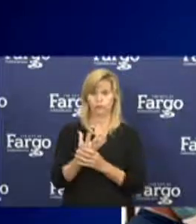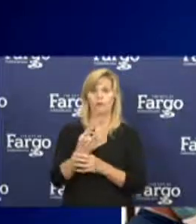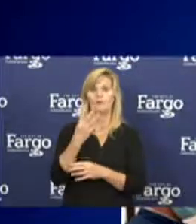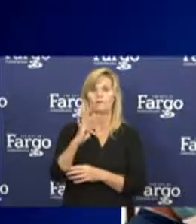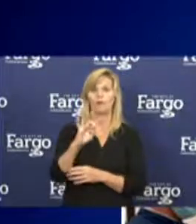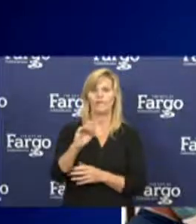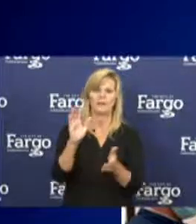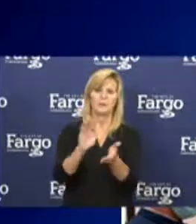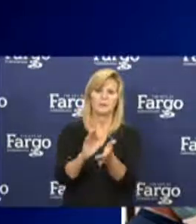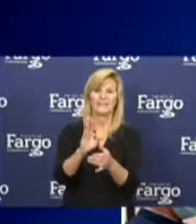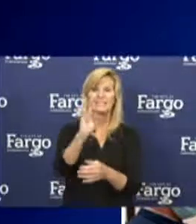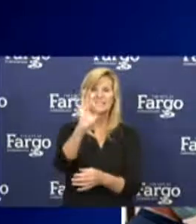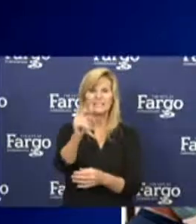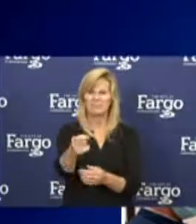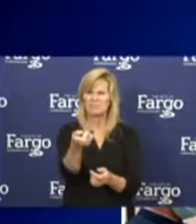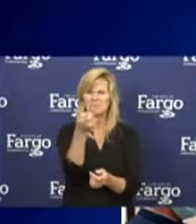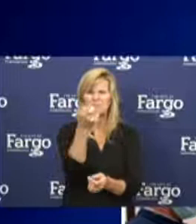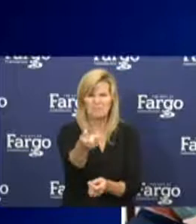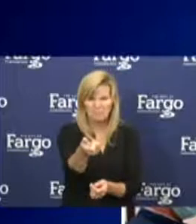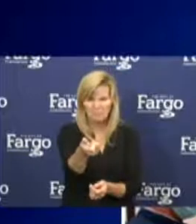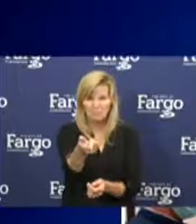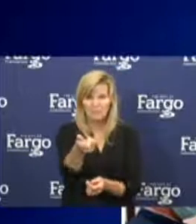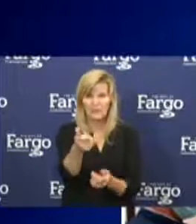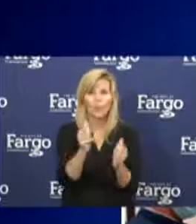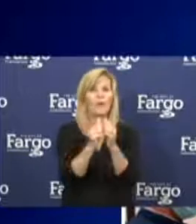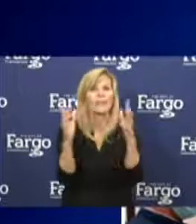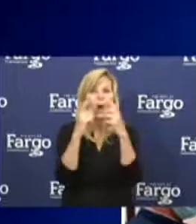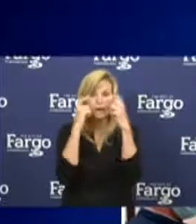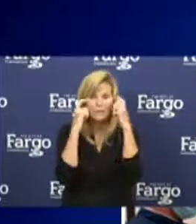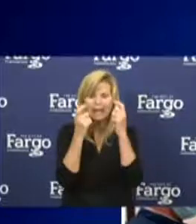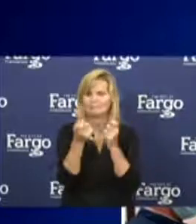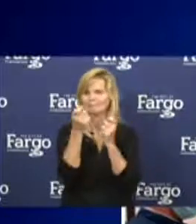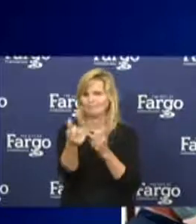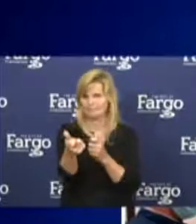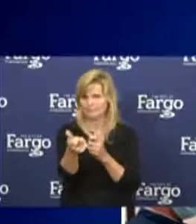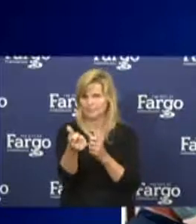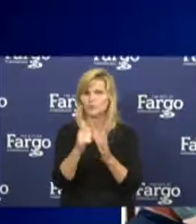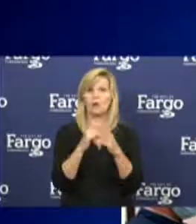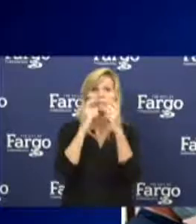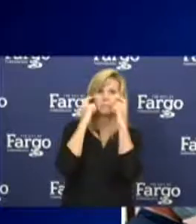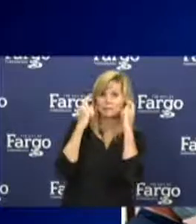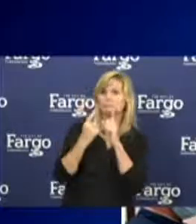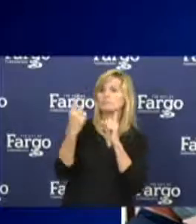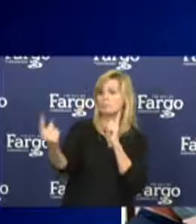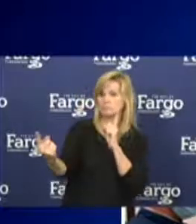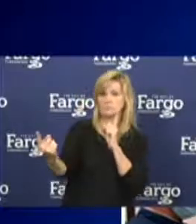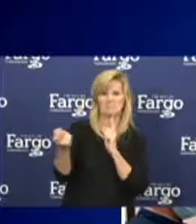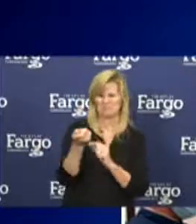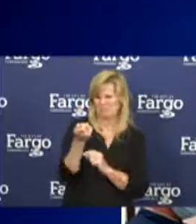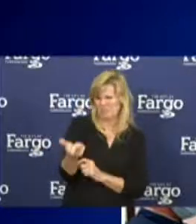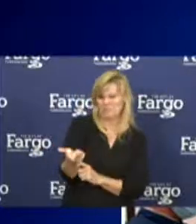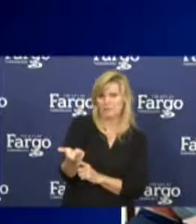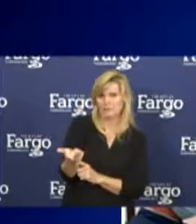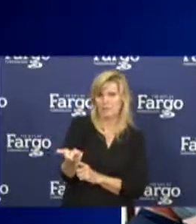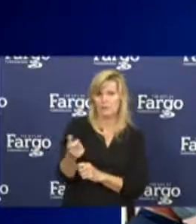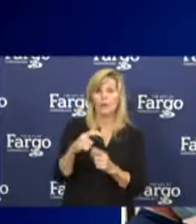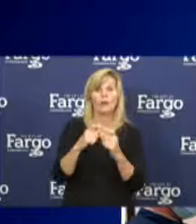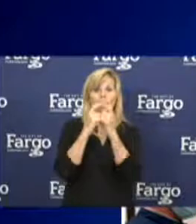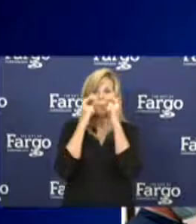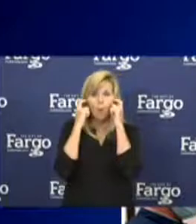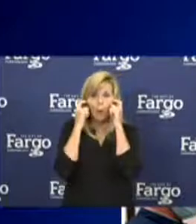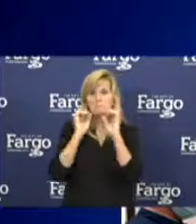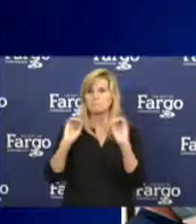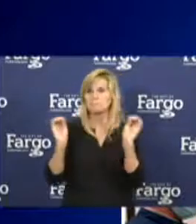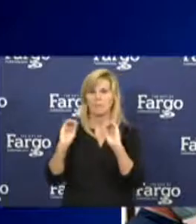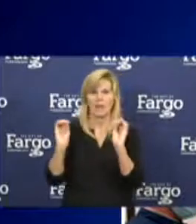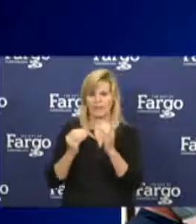feet, hardly anything at 6 feet, even without a mask. That's the social distancing. And then nothing at all grew when he wore the mask. It blocked all of